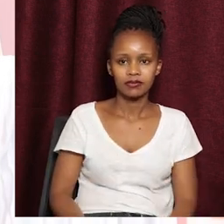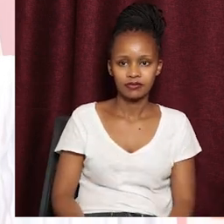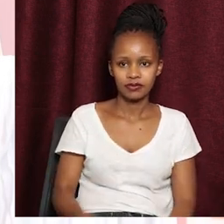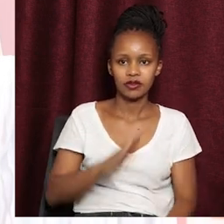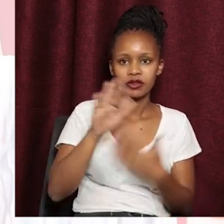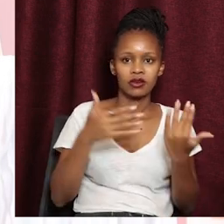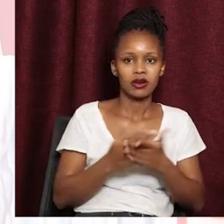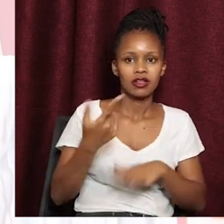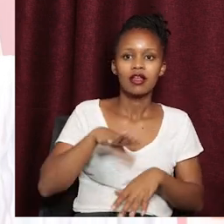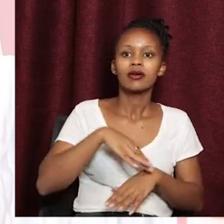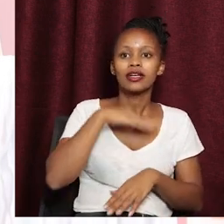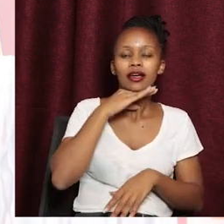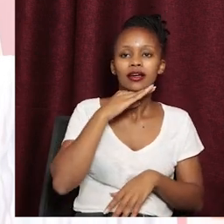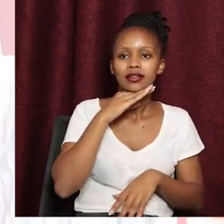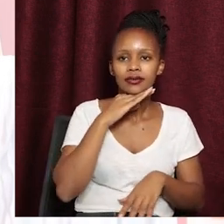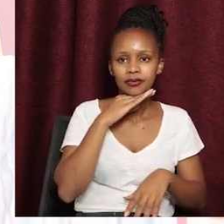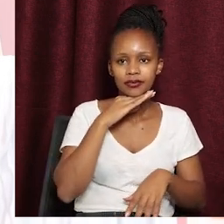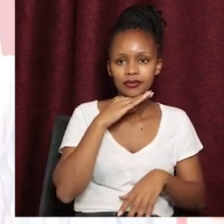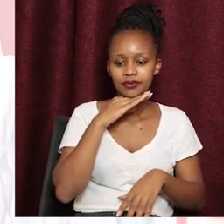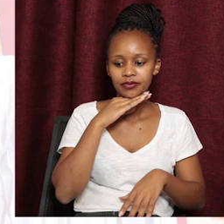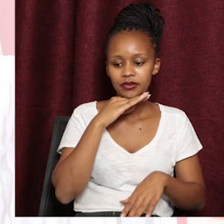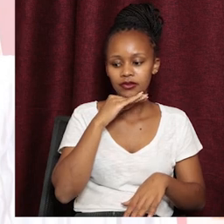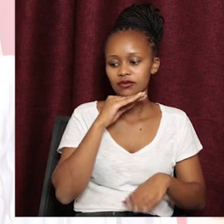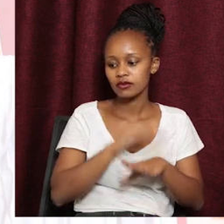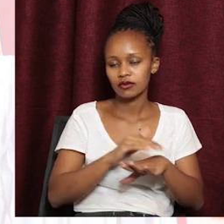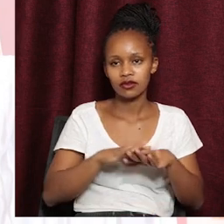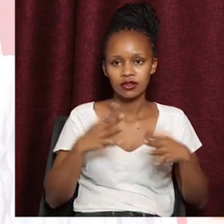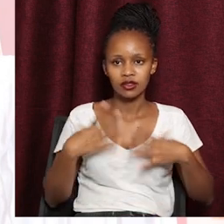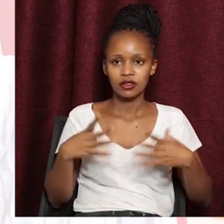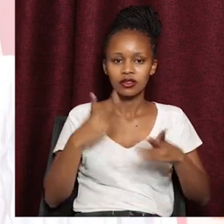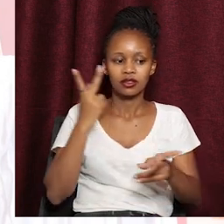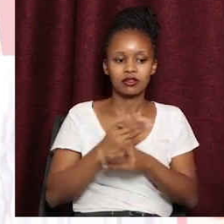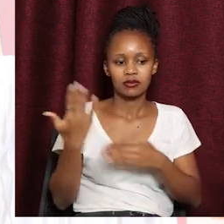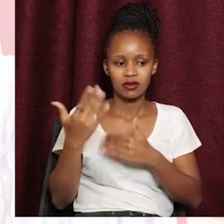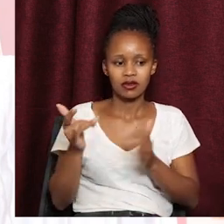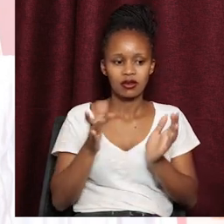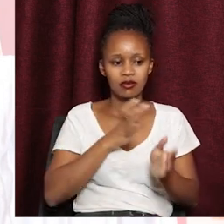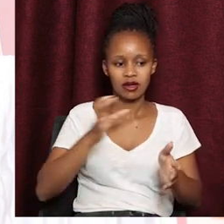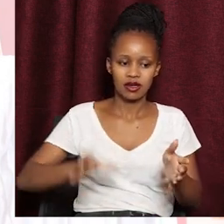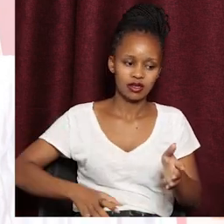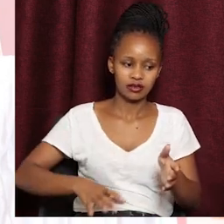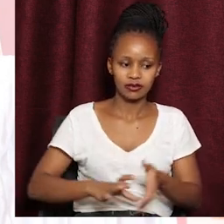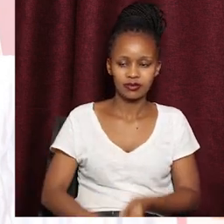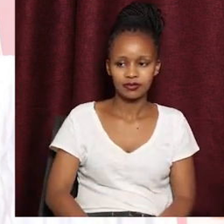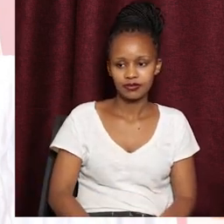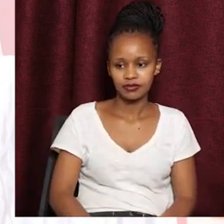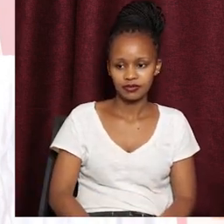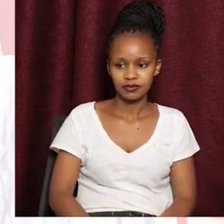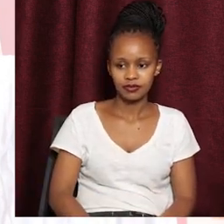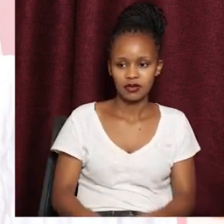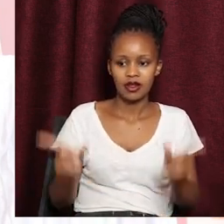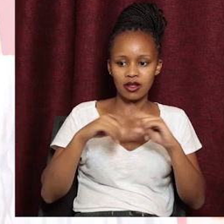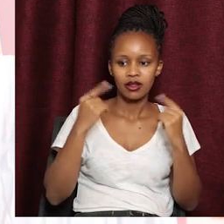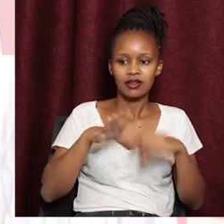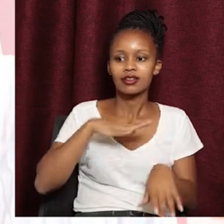All of us will die. Dear good people, put your hope in Christ. Your